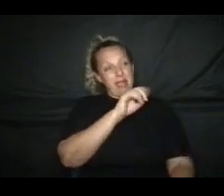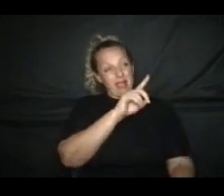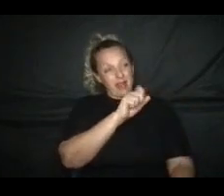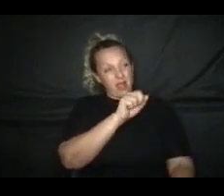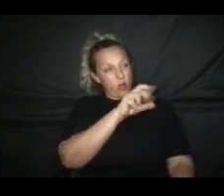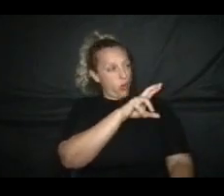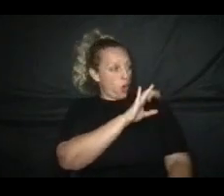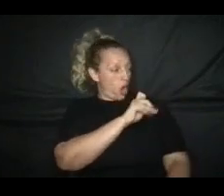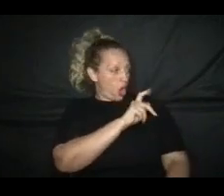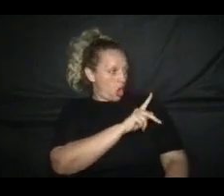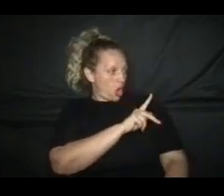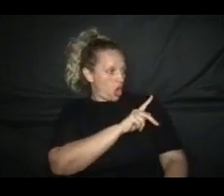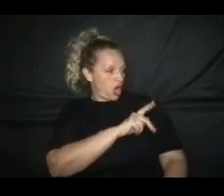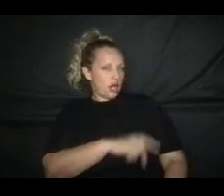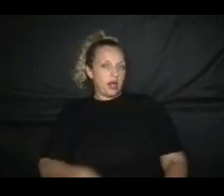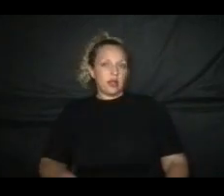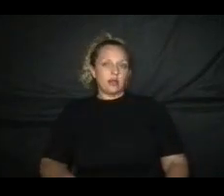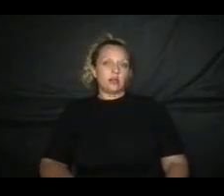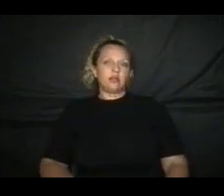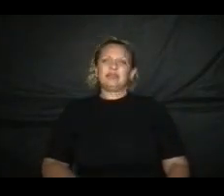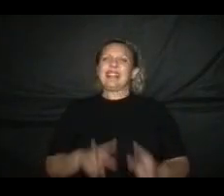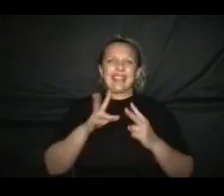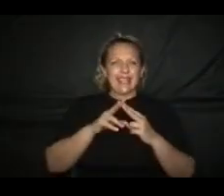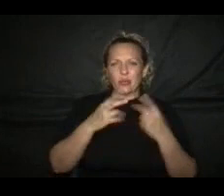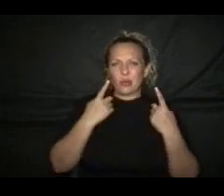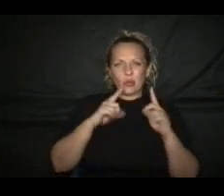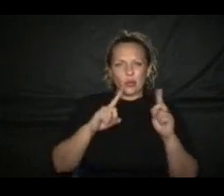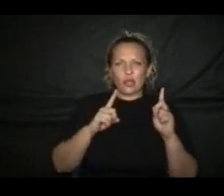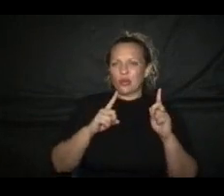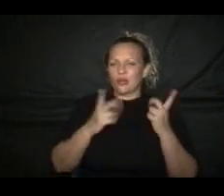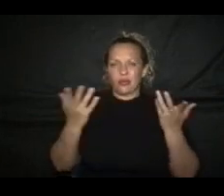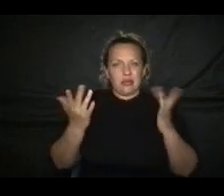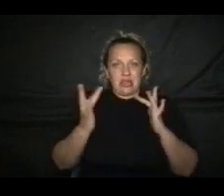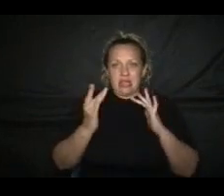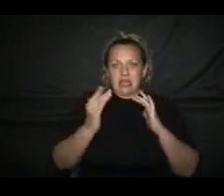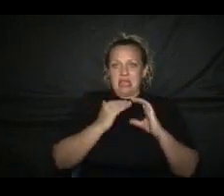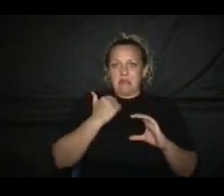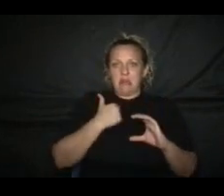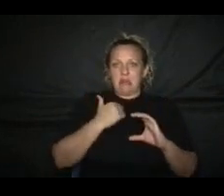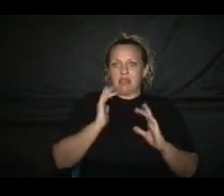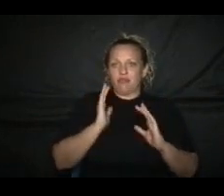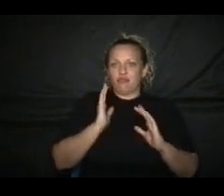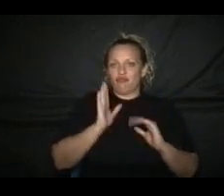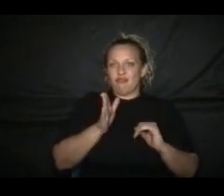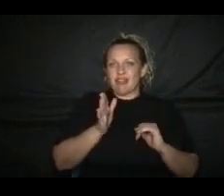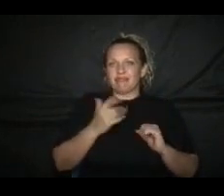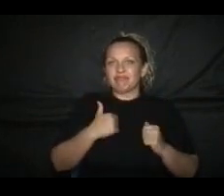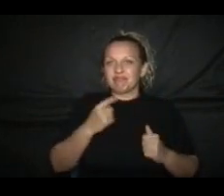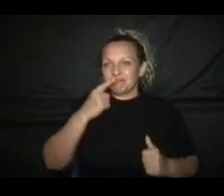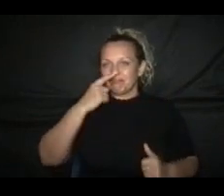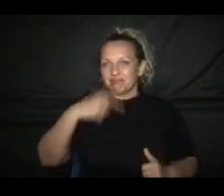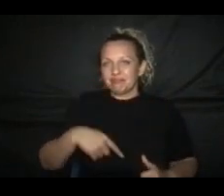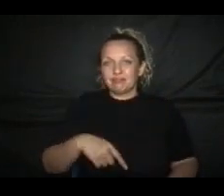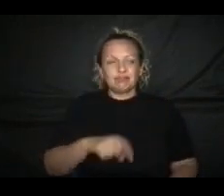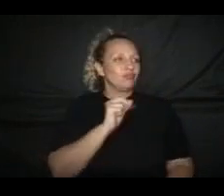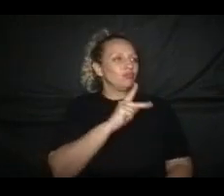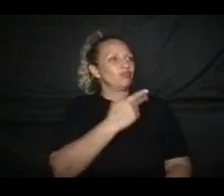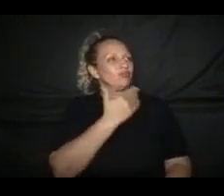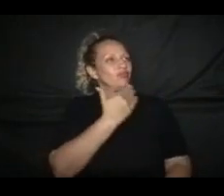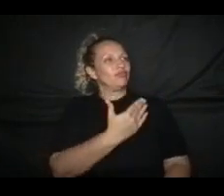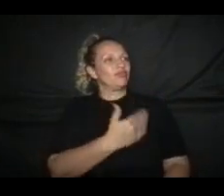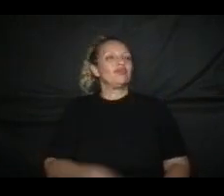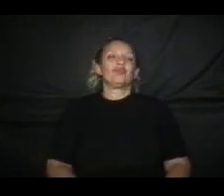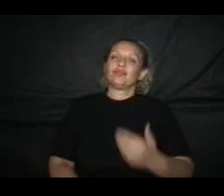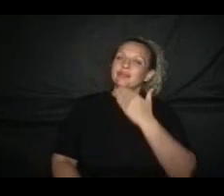clerk? Either one works. You are more than welcome to email me directly. Okay, I will do that. Okay. Thank you.